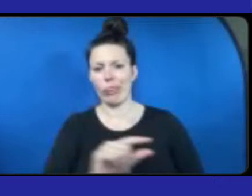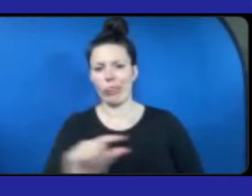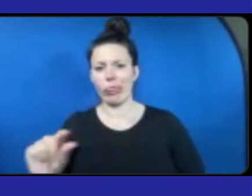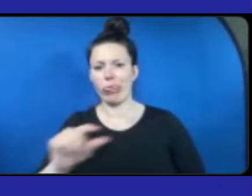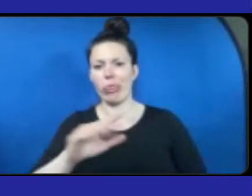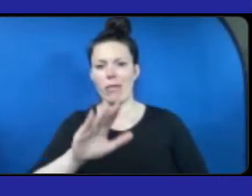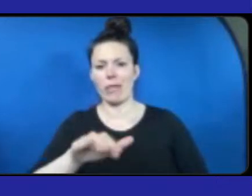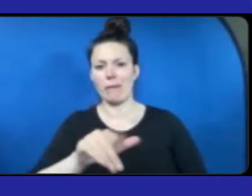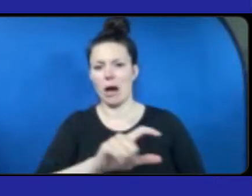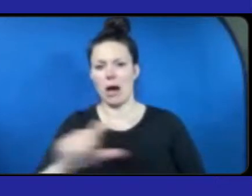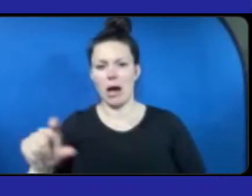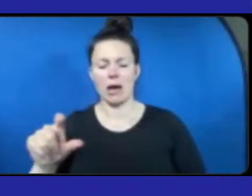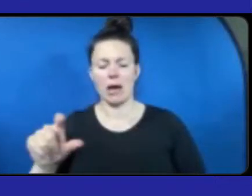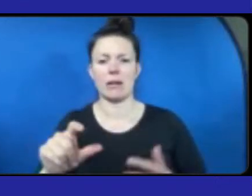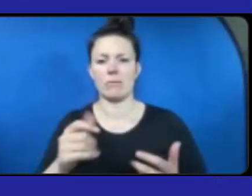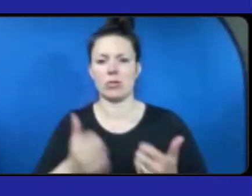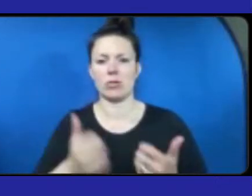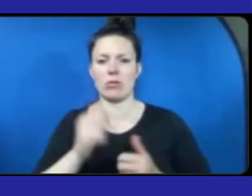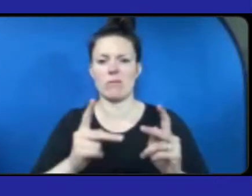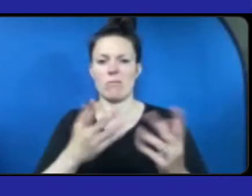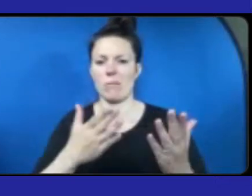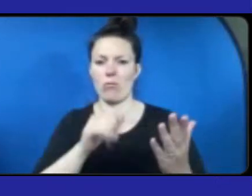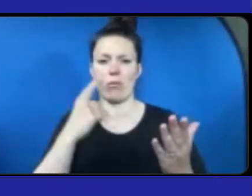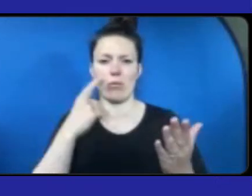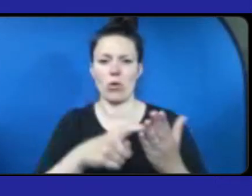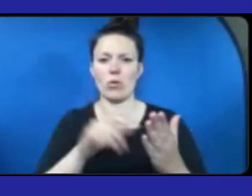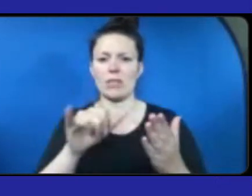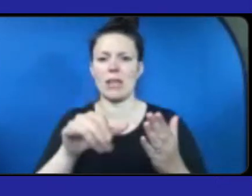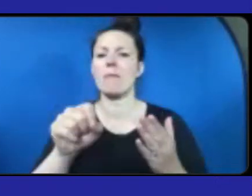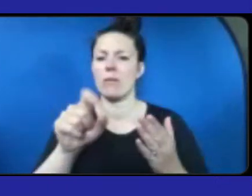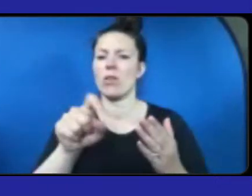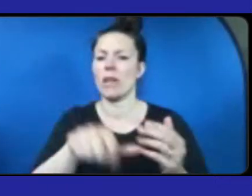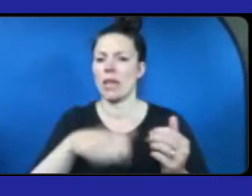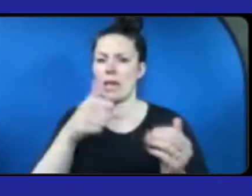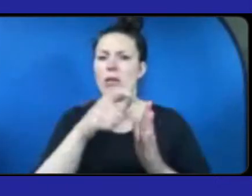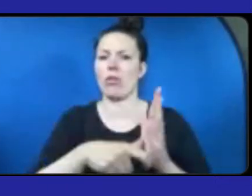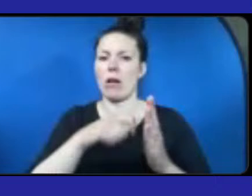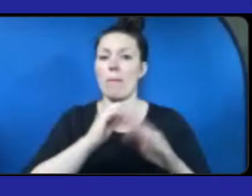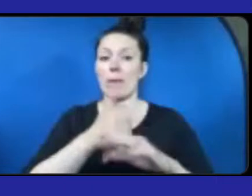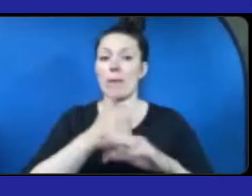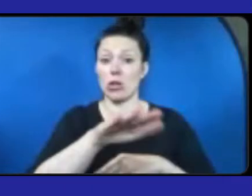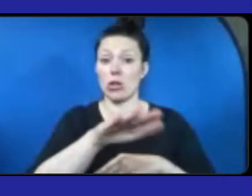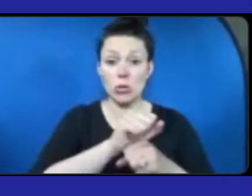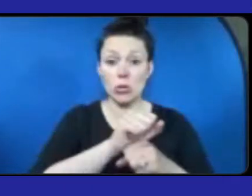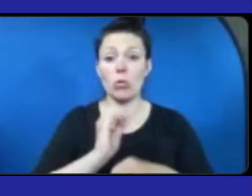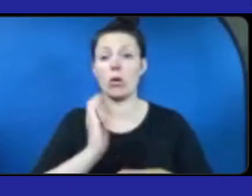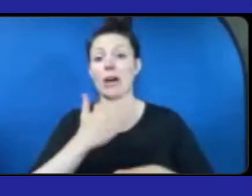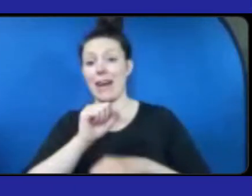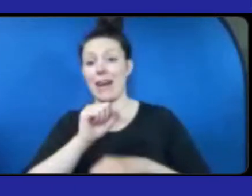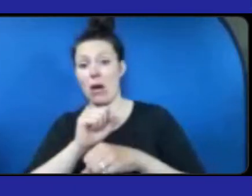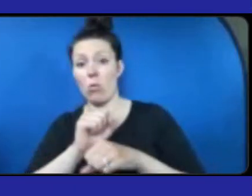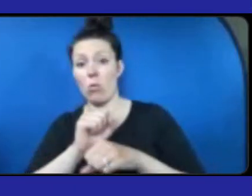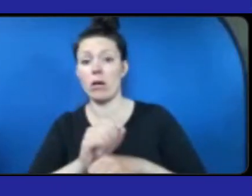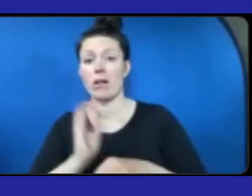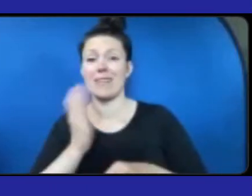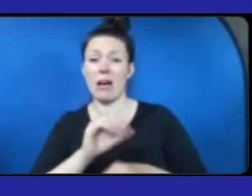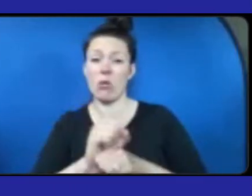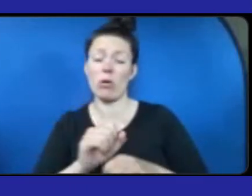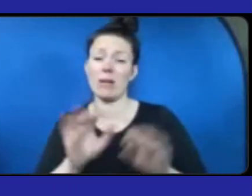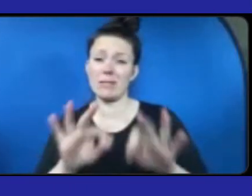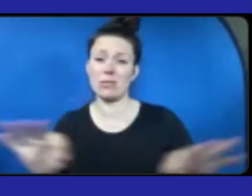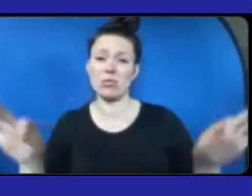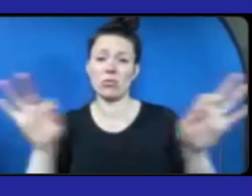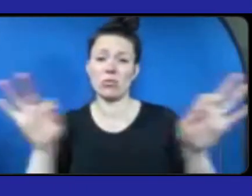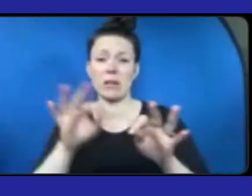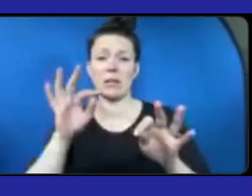to put another article based on the work you've been doing and the work that we've been doing in this critically important area.